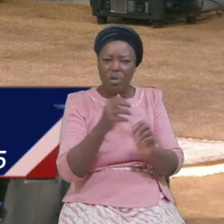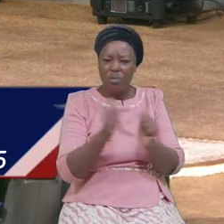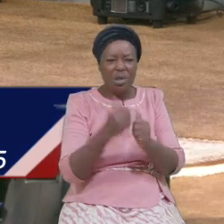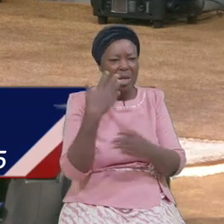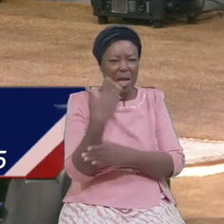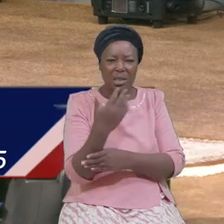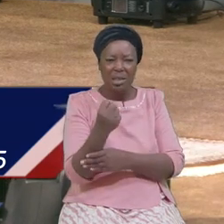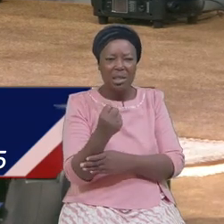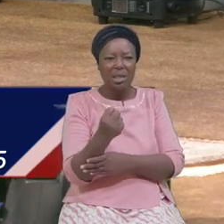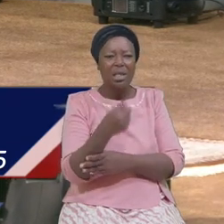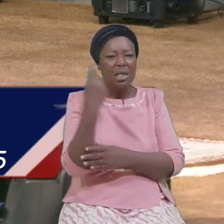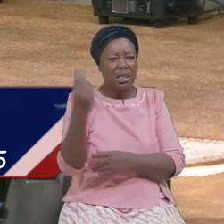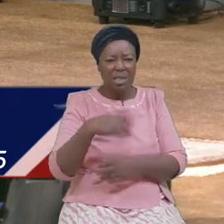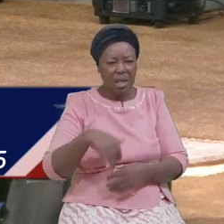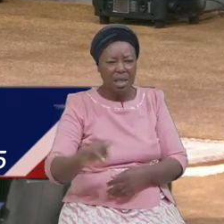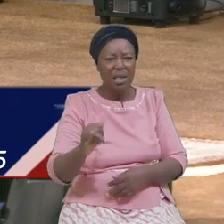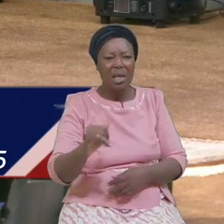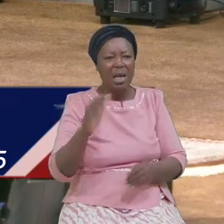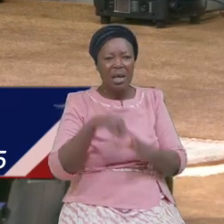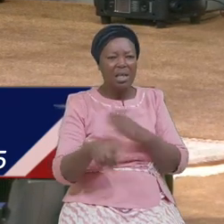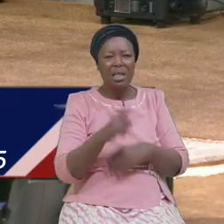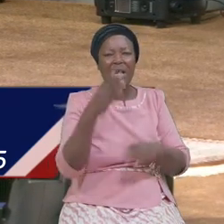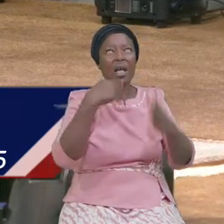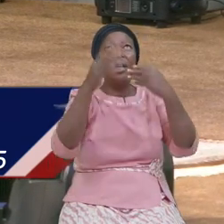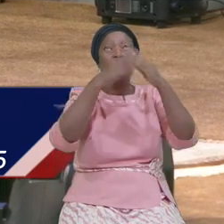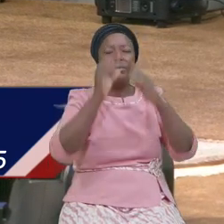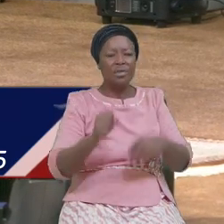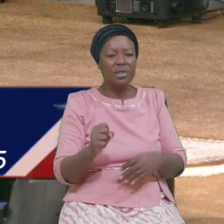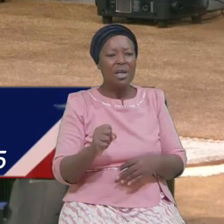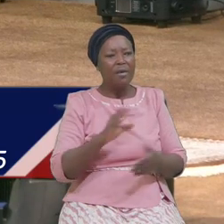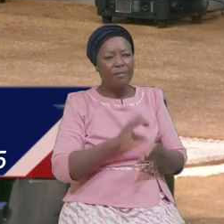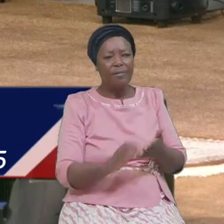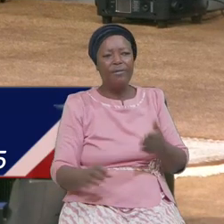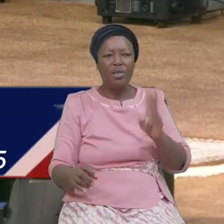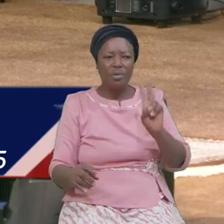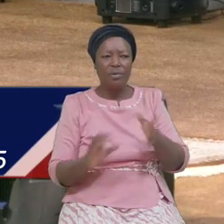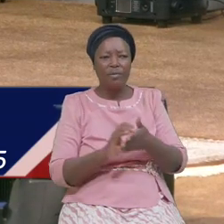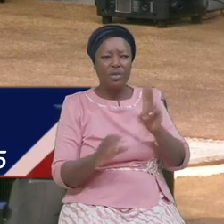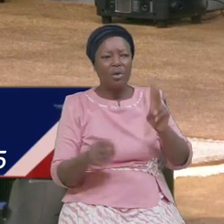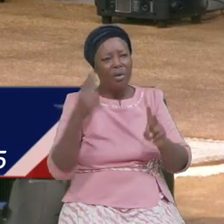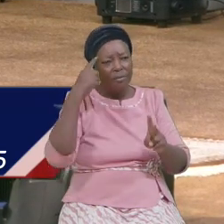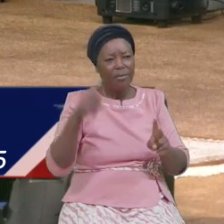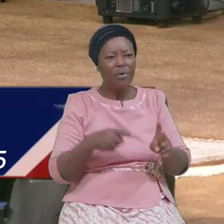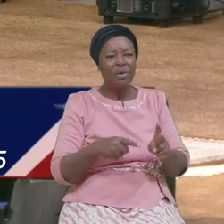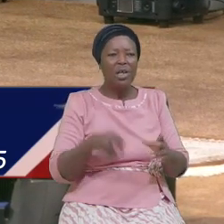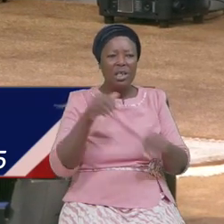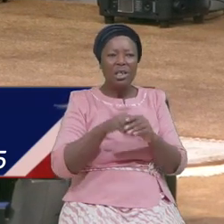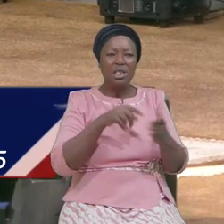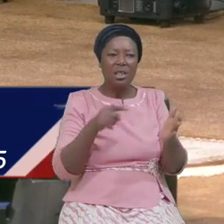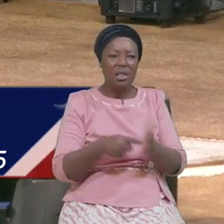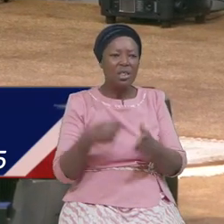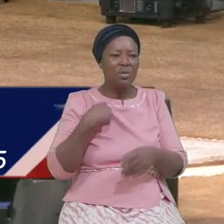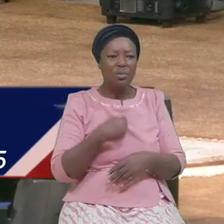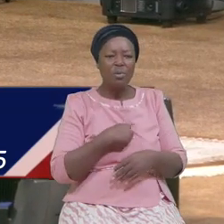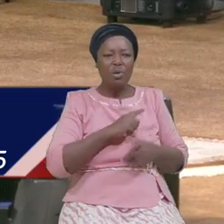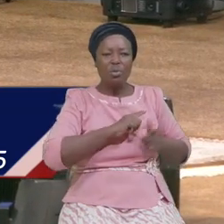hands, eternal in the heavens. In verse 2, it says, for in this we